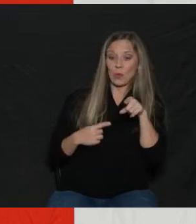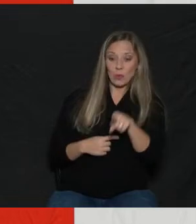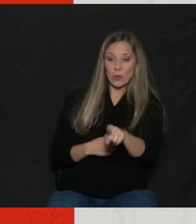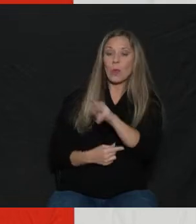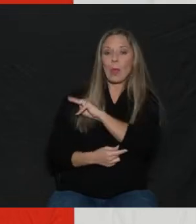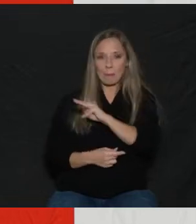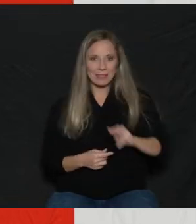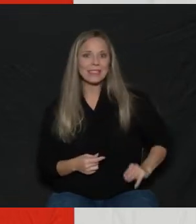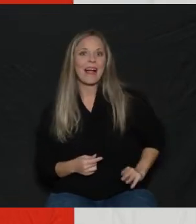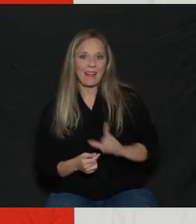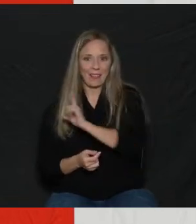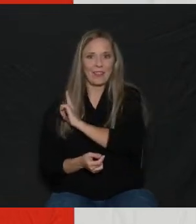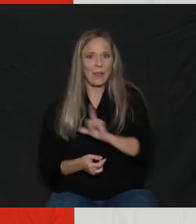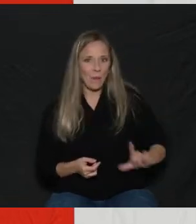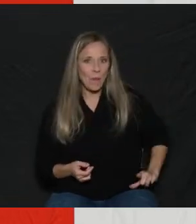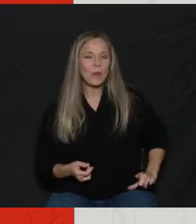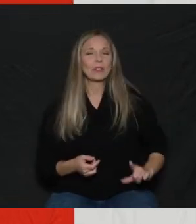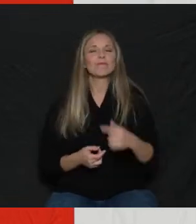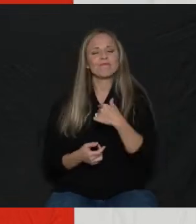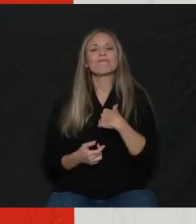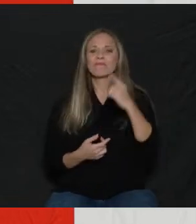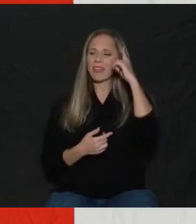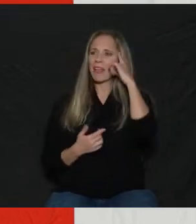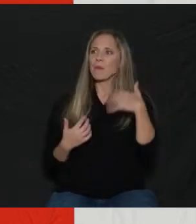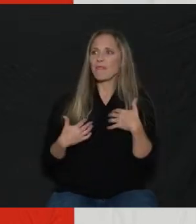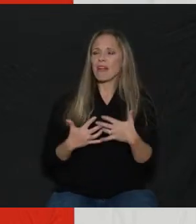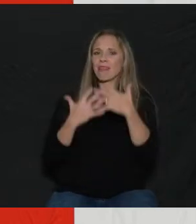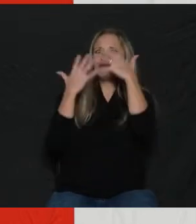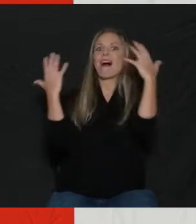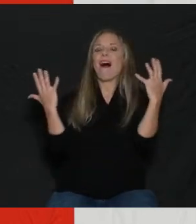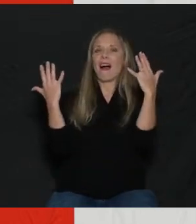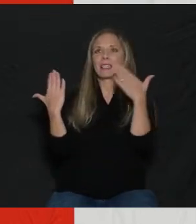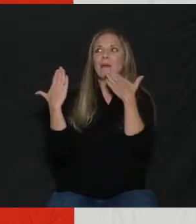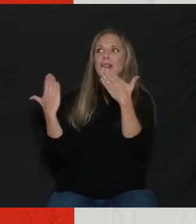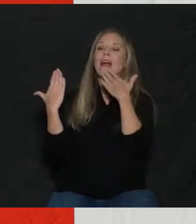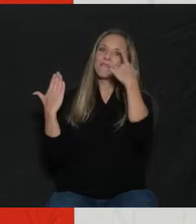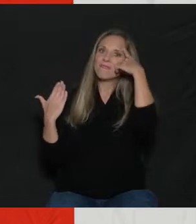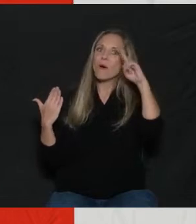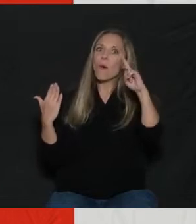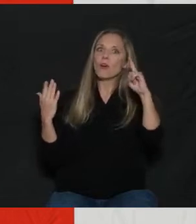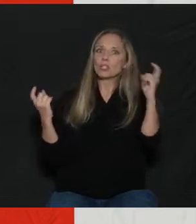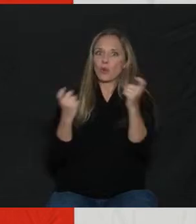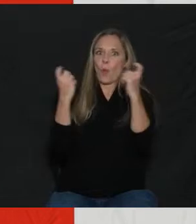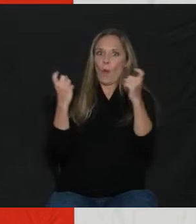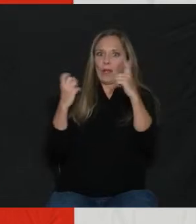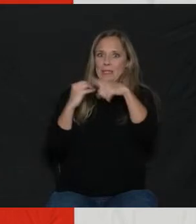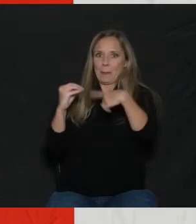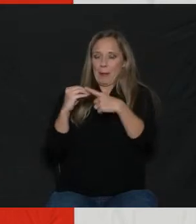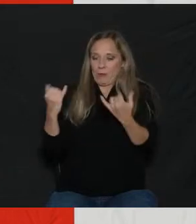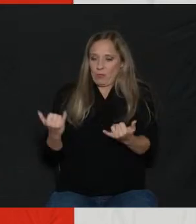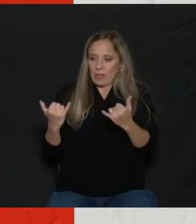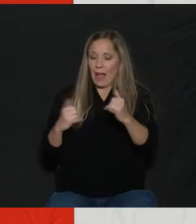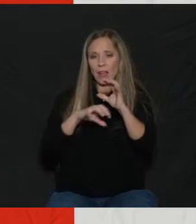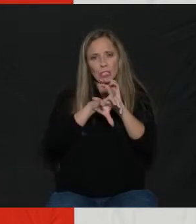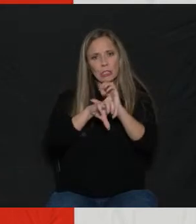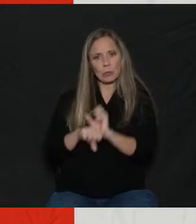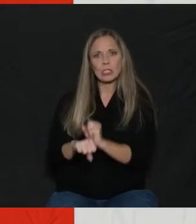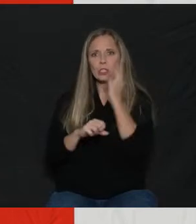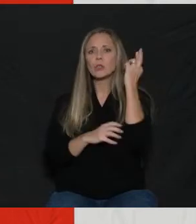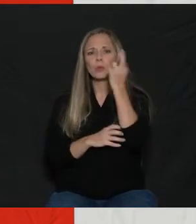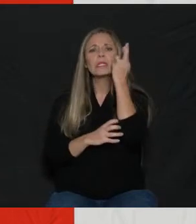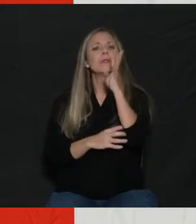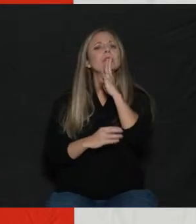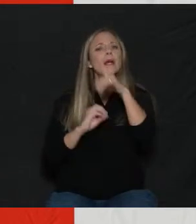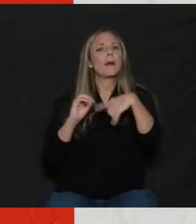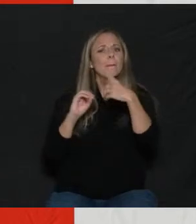Lord." And so I think we have a lot to be thankful for, a lot to be joyous about today. And traditions, the reason we talked about them, it's important